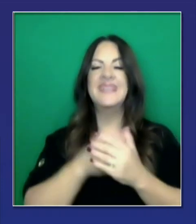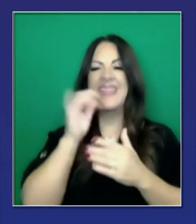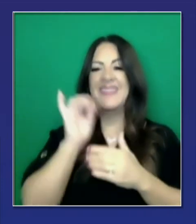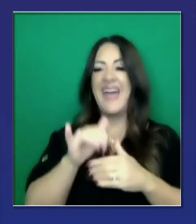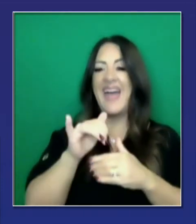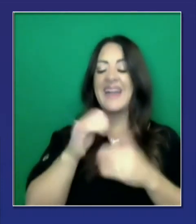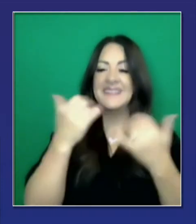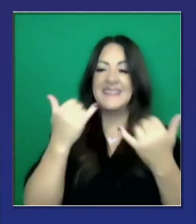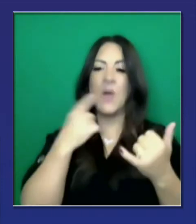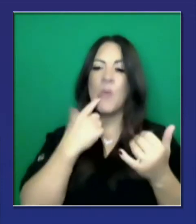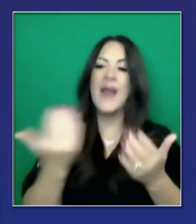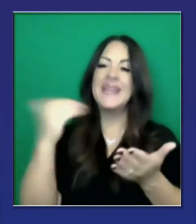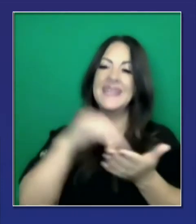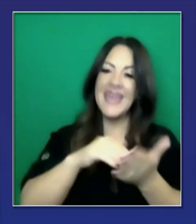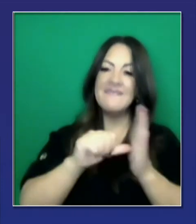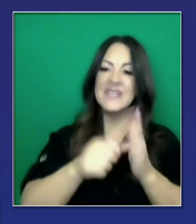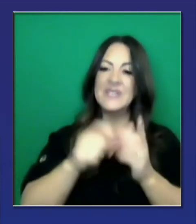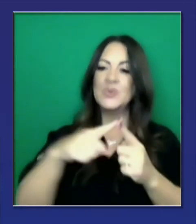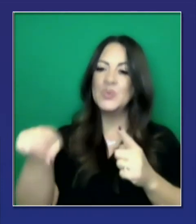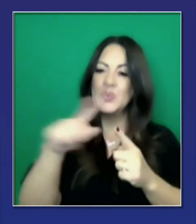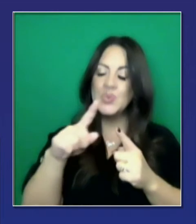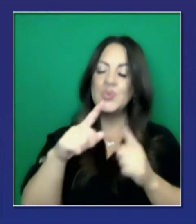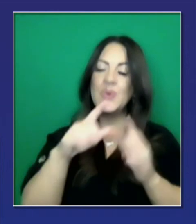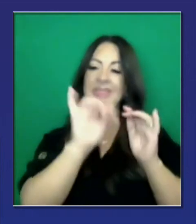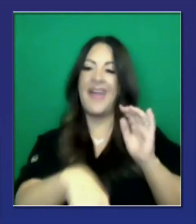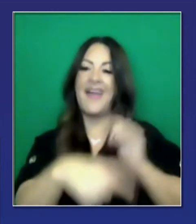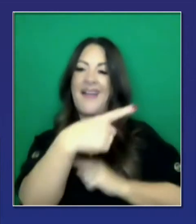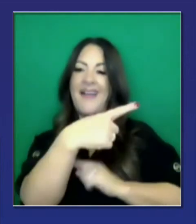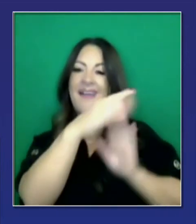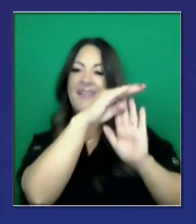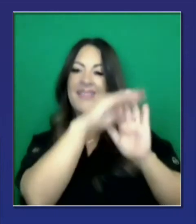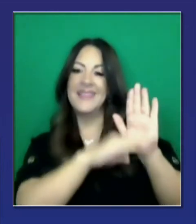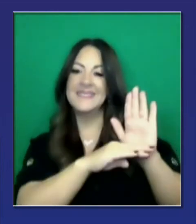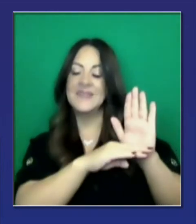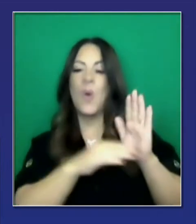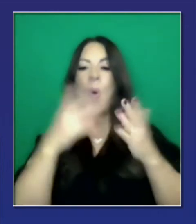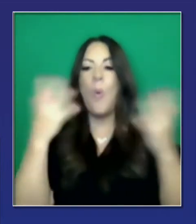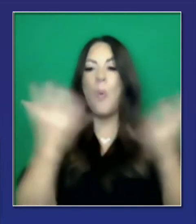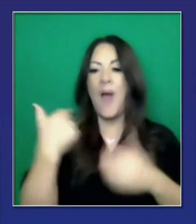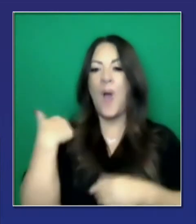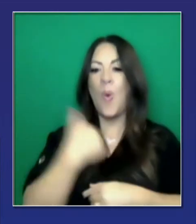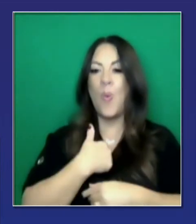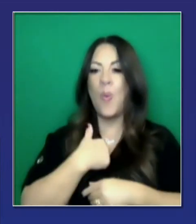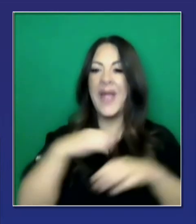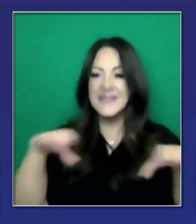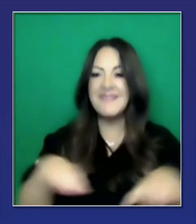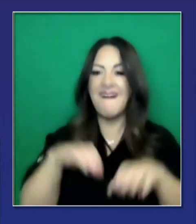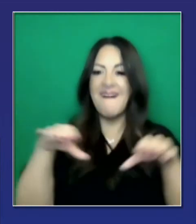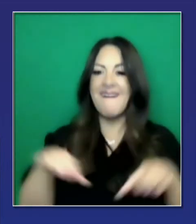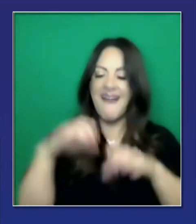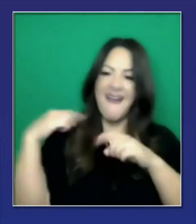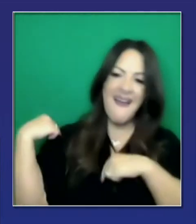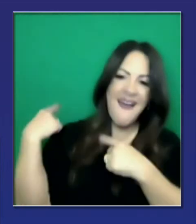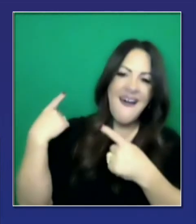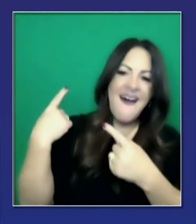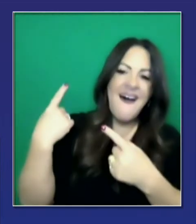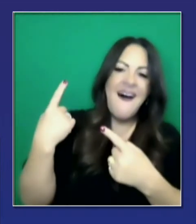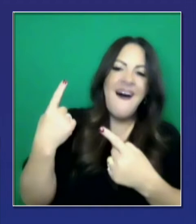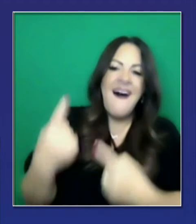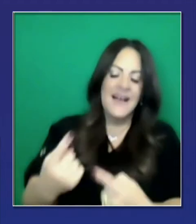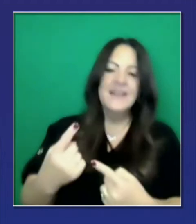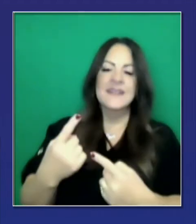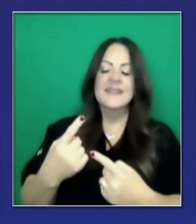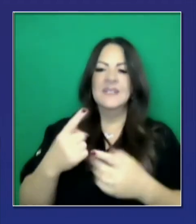that unites, I think, all of us across this country, across the political spectrum, and that's to get support in the